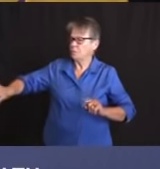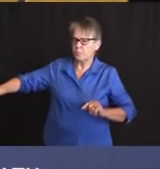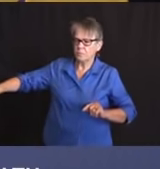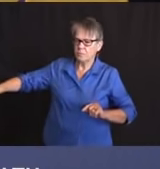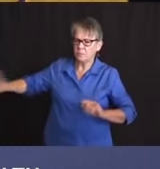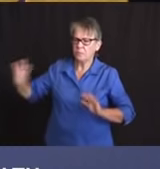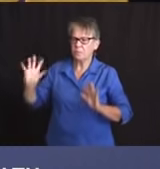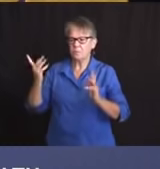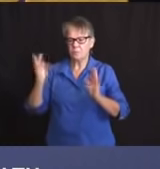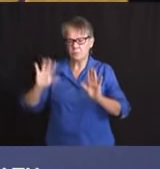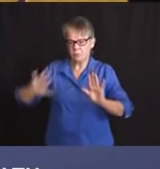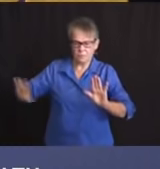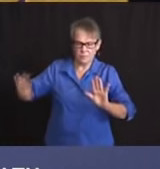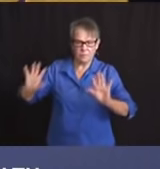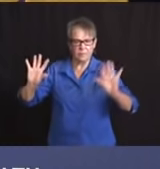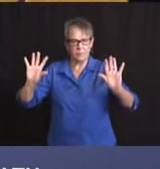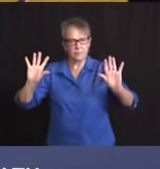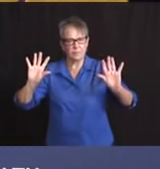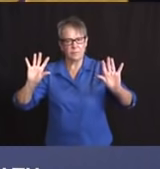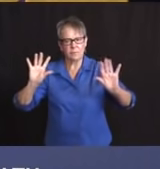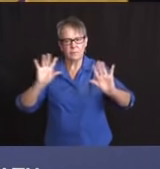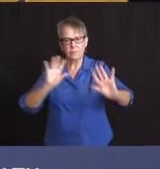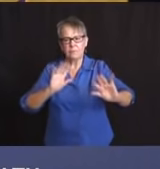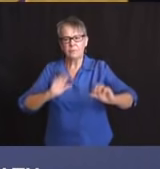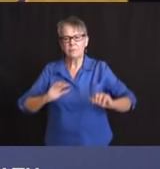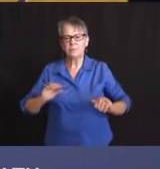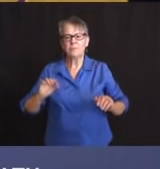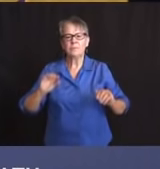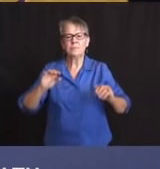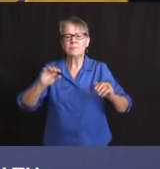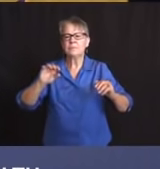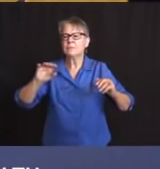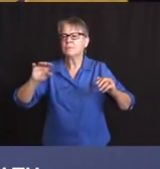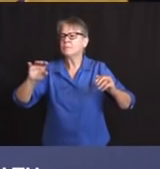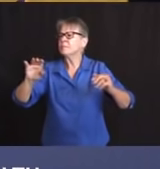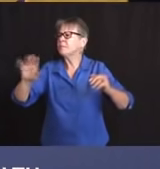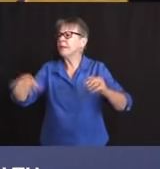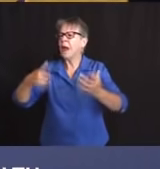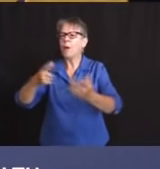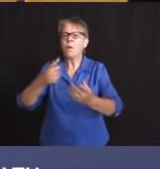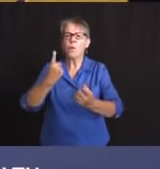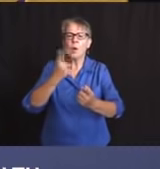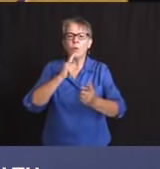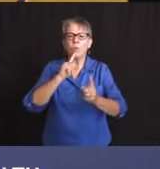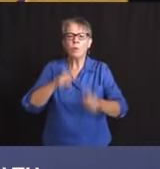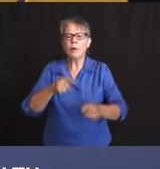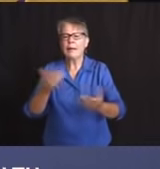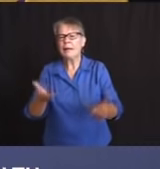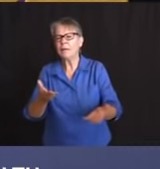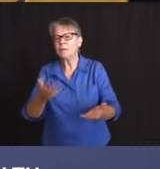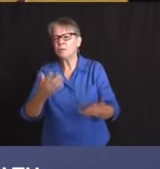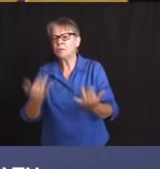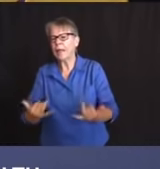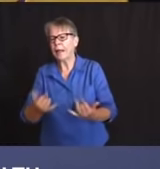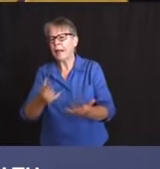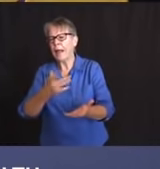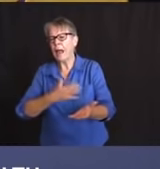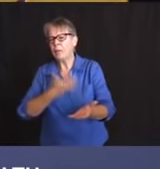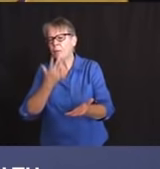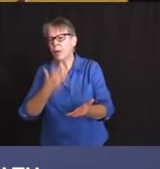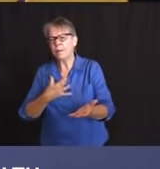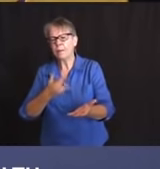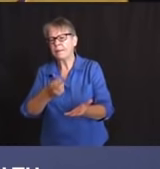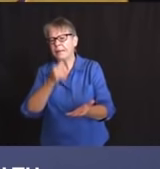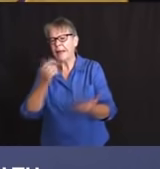So we wish him a happy birthday in absentia. The numbers that were mentioned in the beginning of the update today,